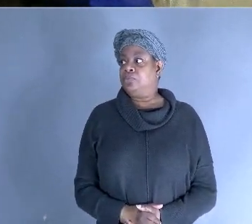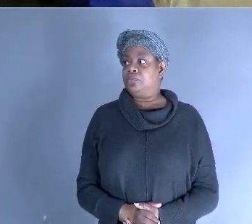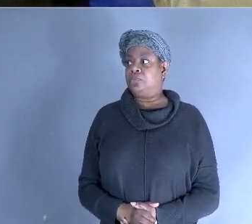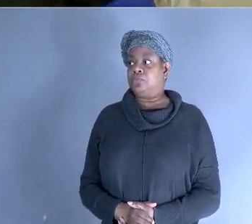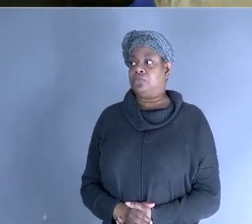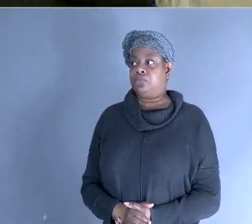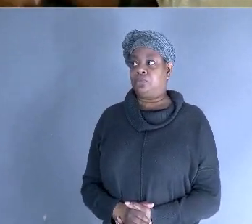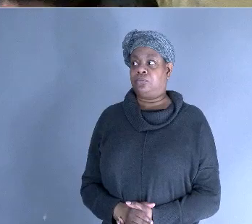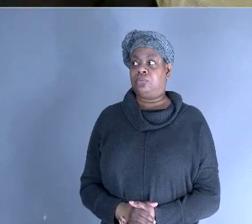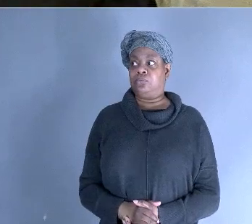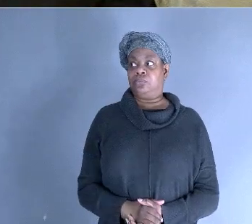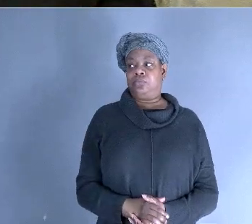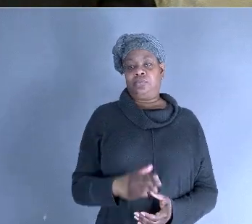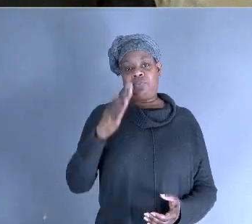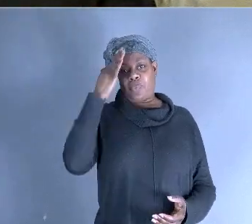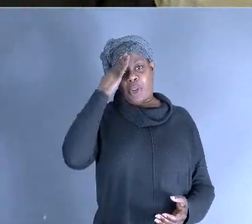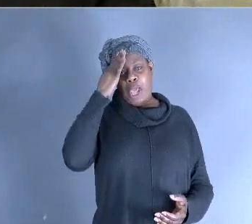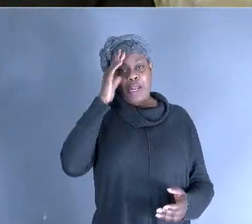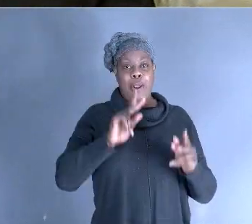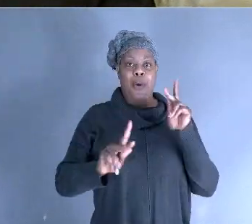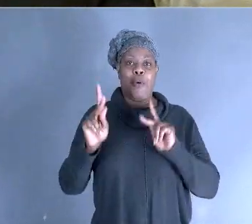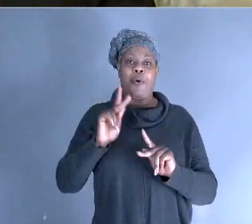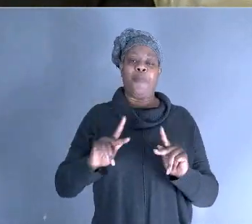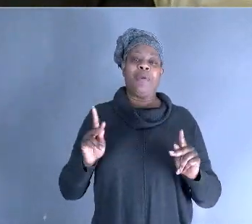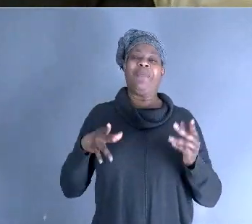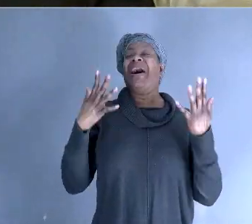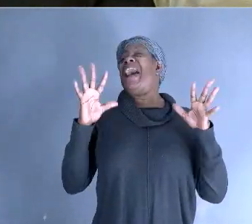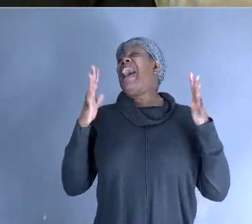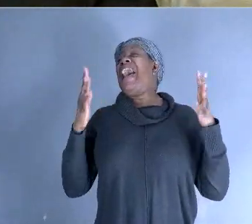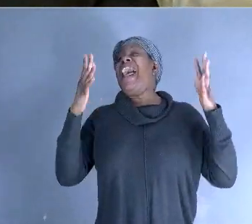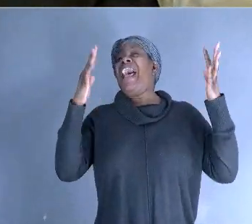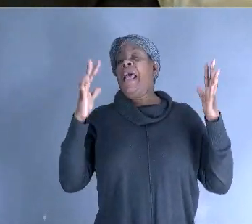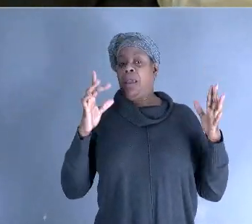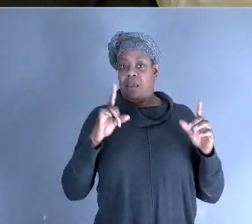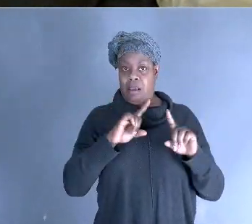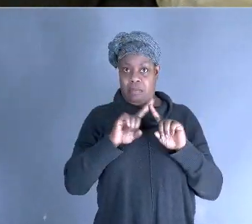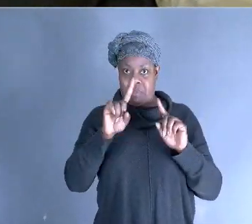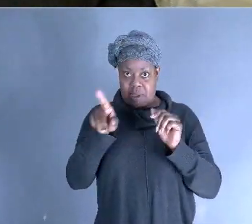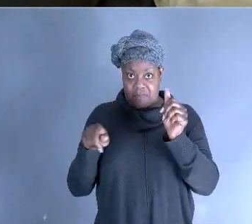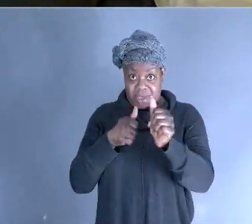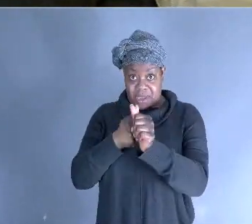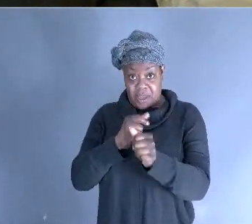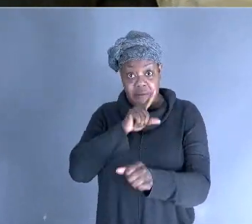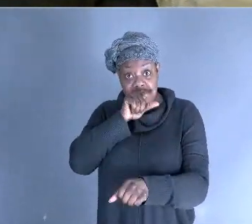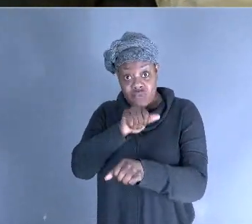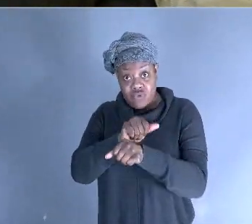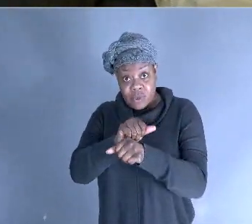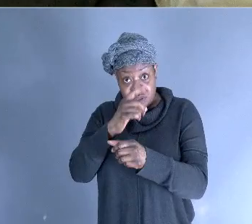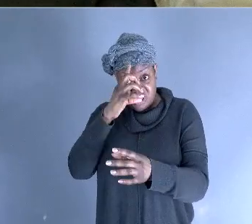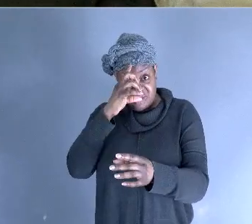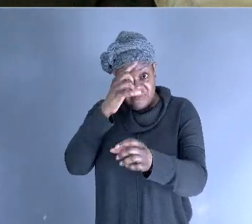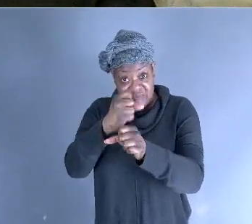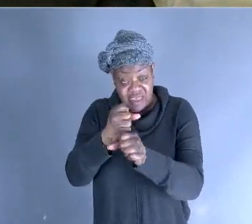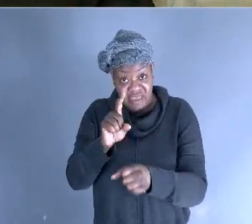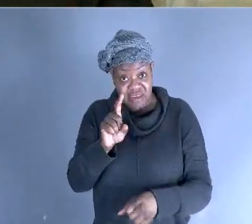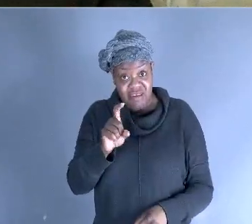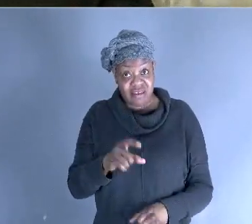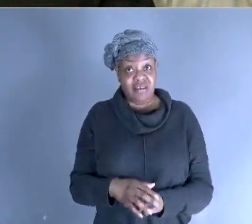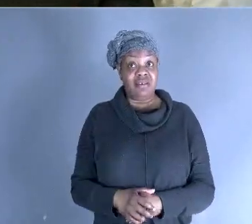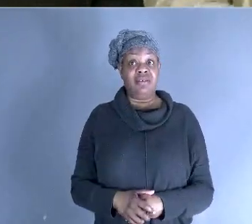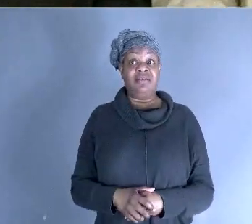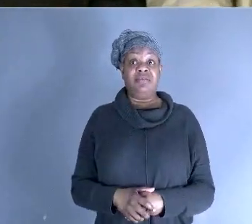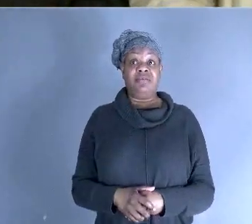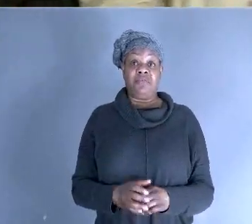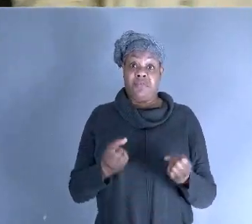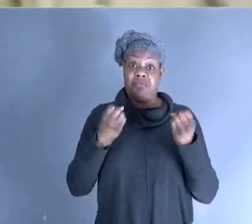I know we're clapping now, but here's the reality. The reality of it is that many of us, not all of us, but many of us, even right